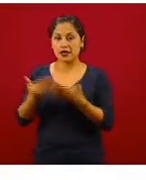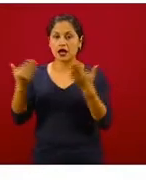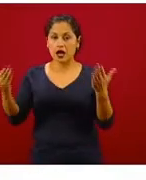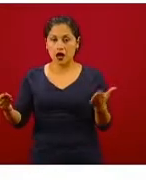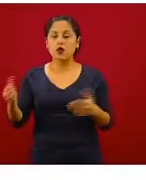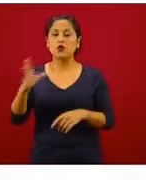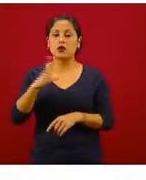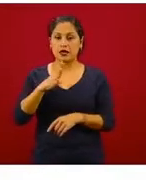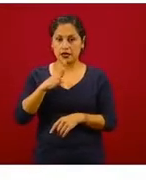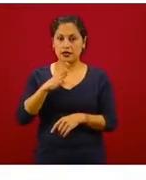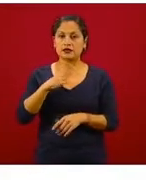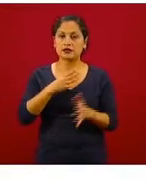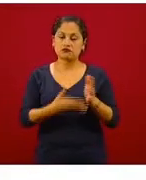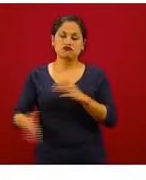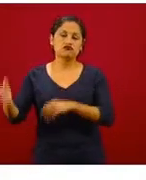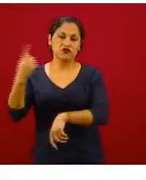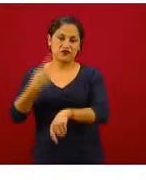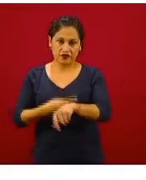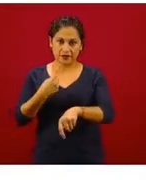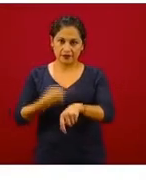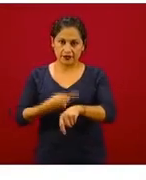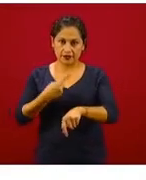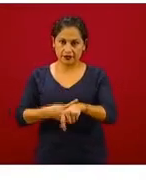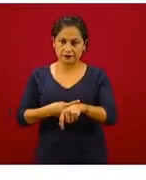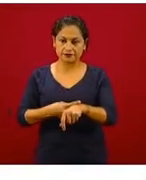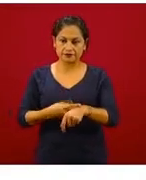cases worldwide. That's